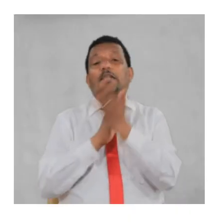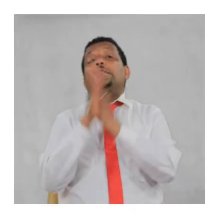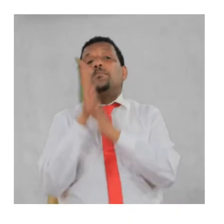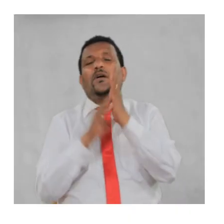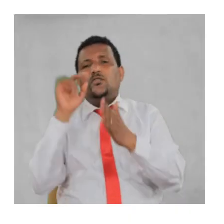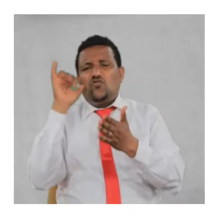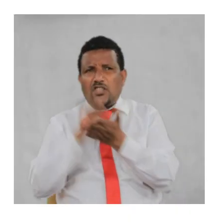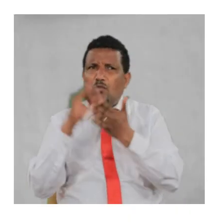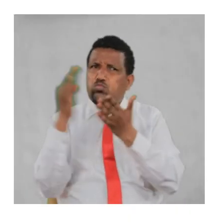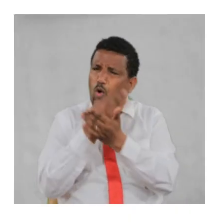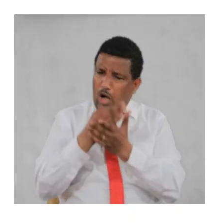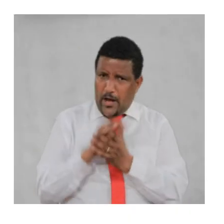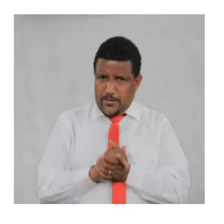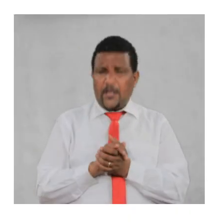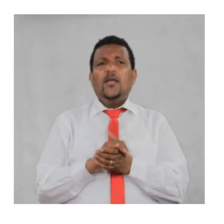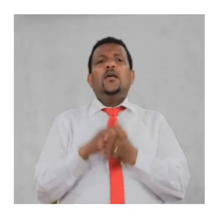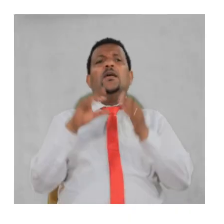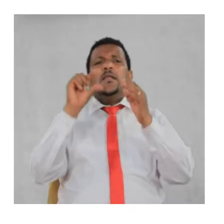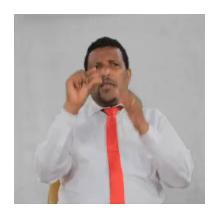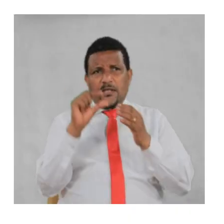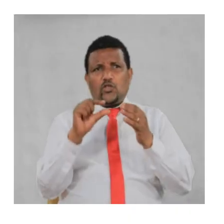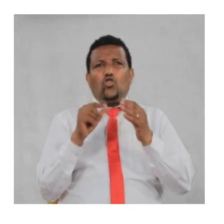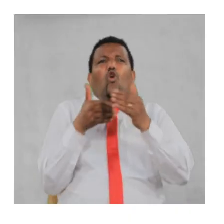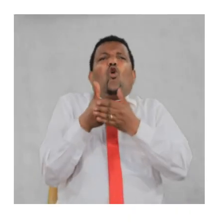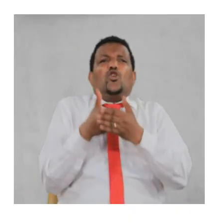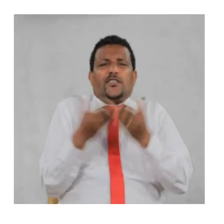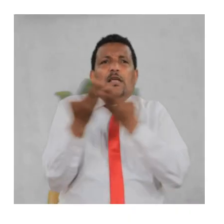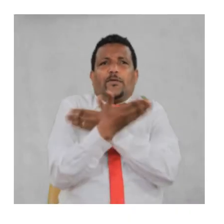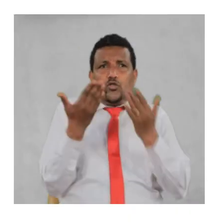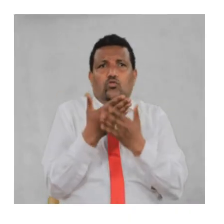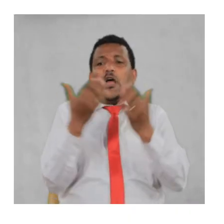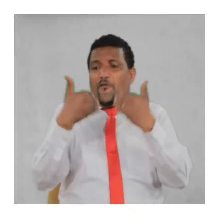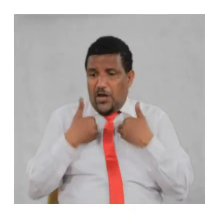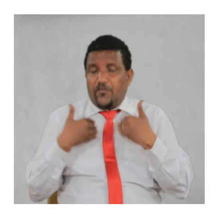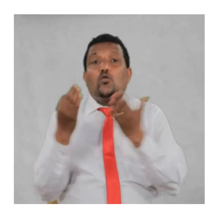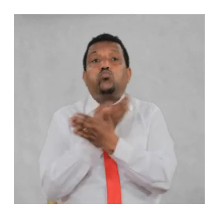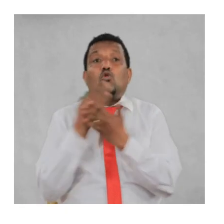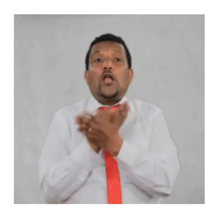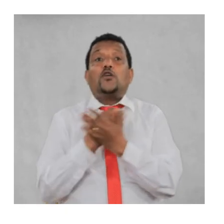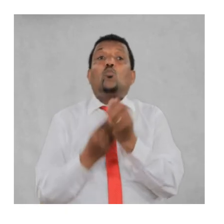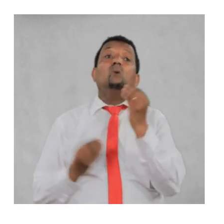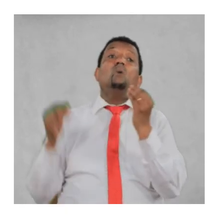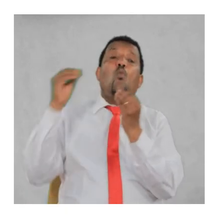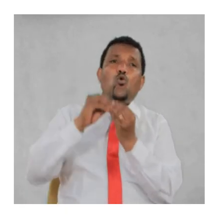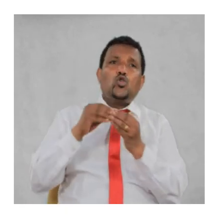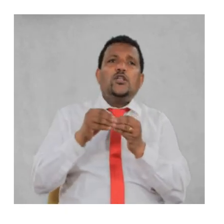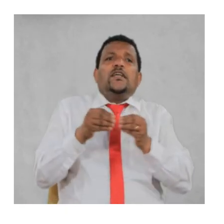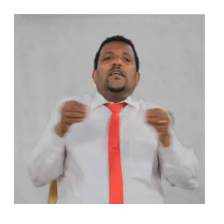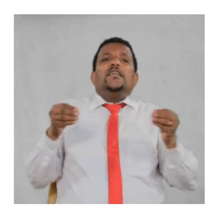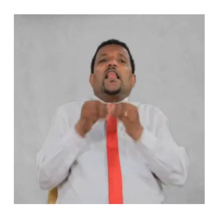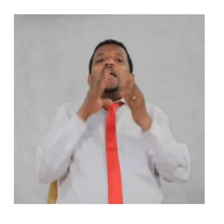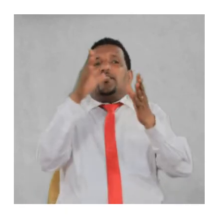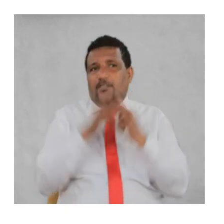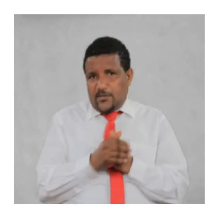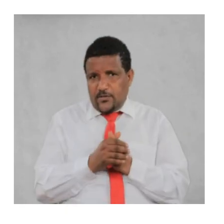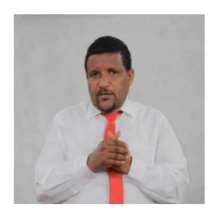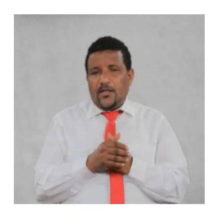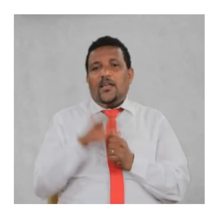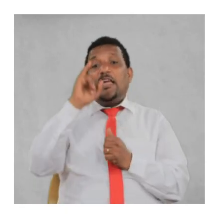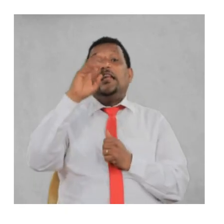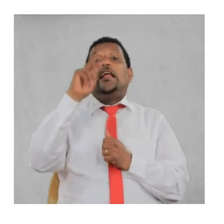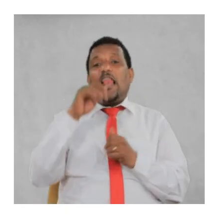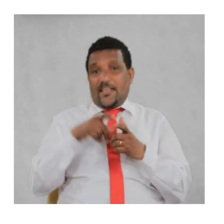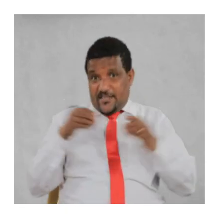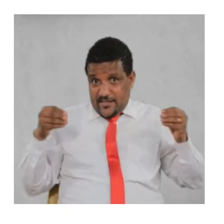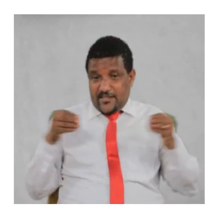that product. The less close substitutes available for a product, the more inelastic. If we don't have